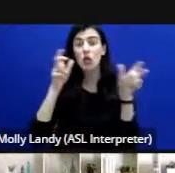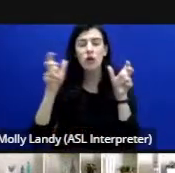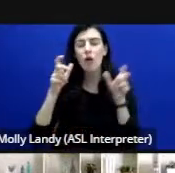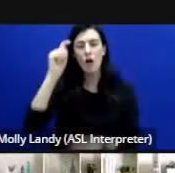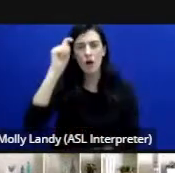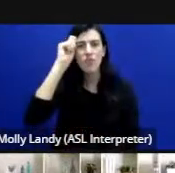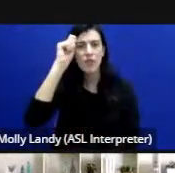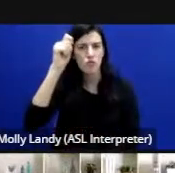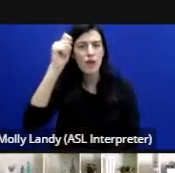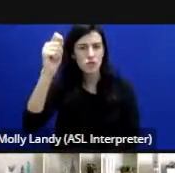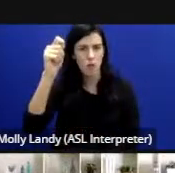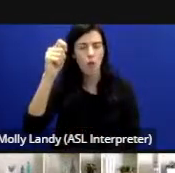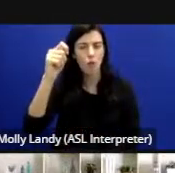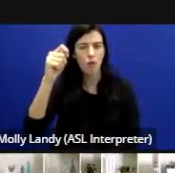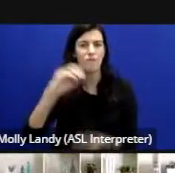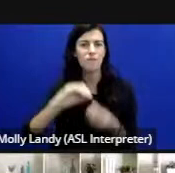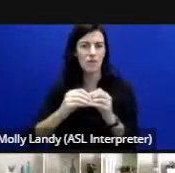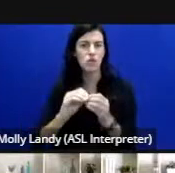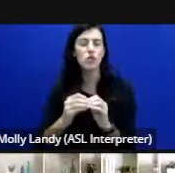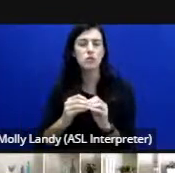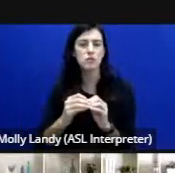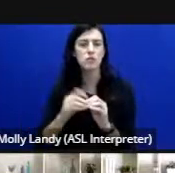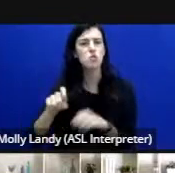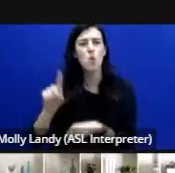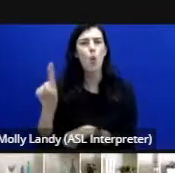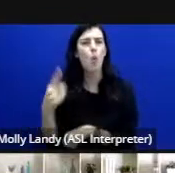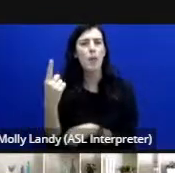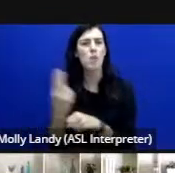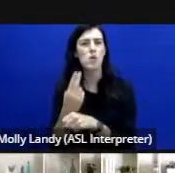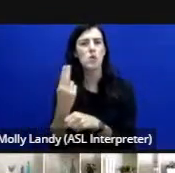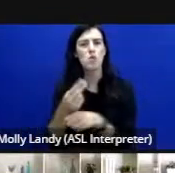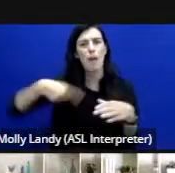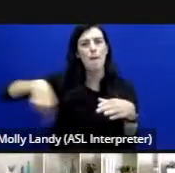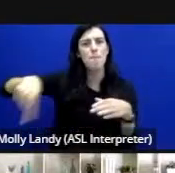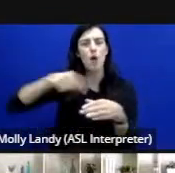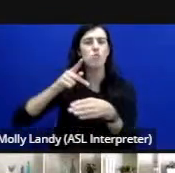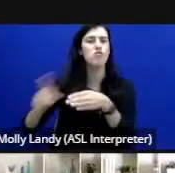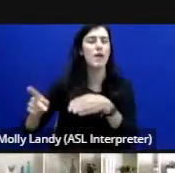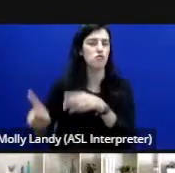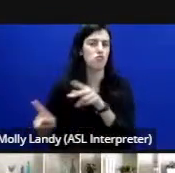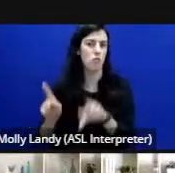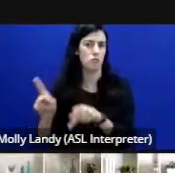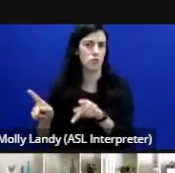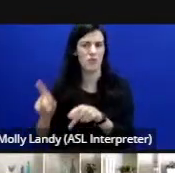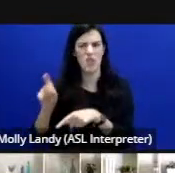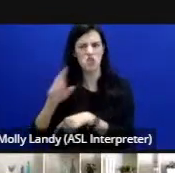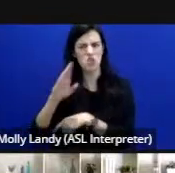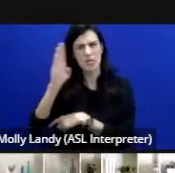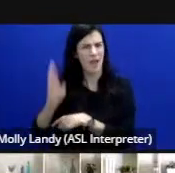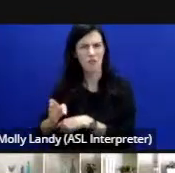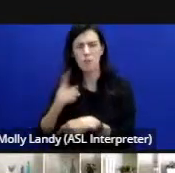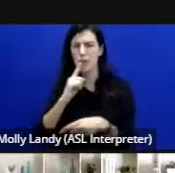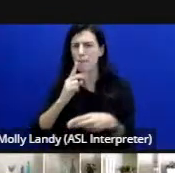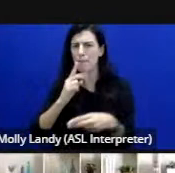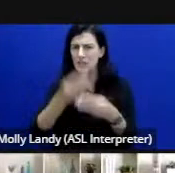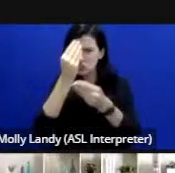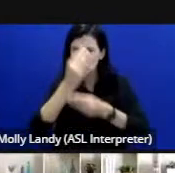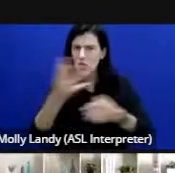theoretical figures that should only be used among professionals. They should never even be mentioned to the public.